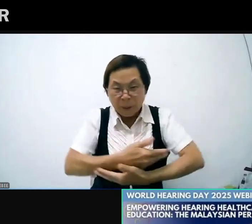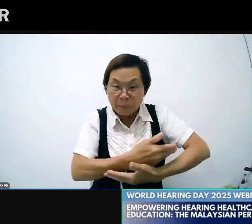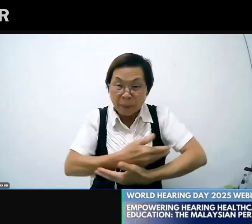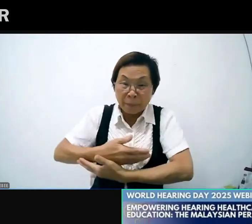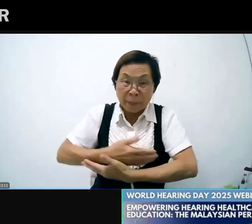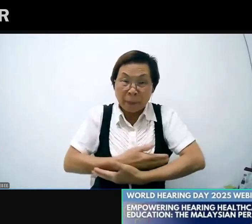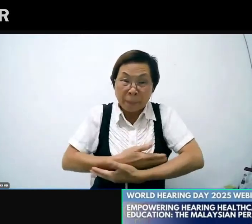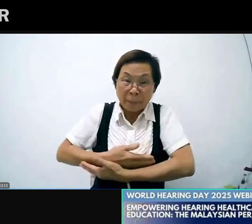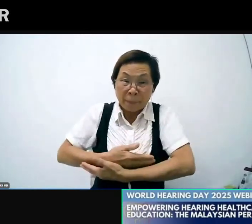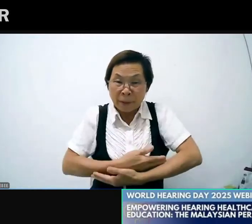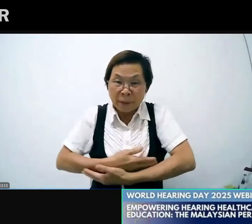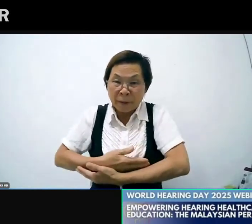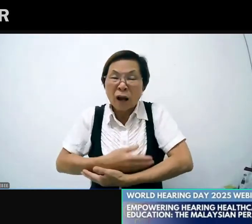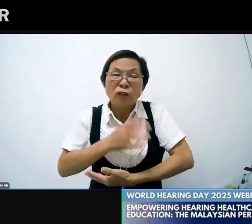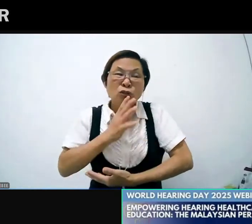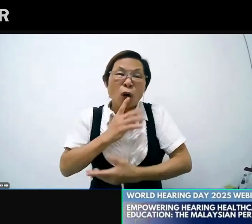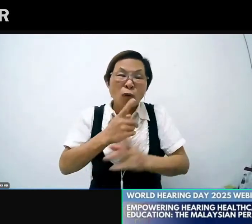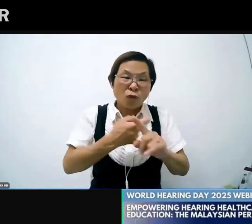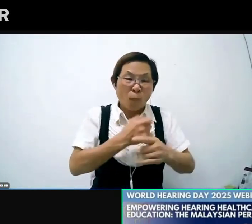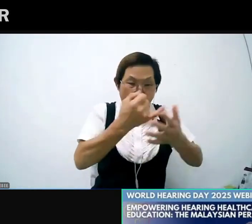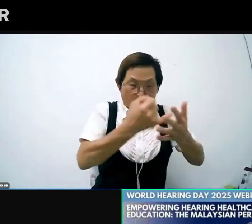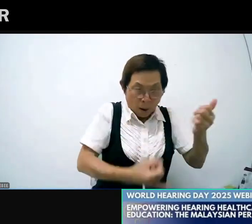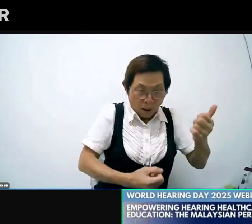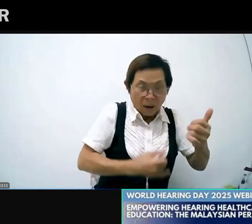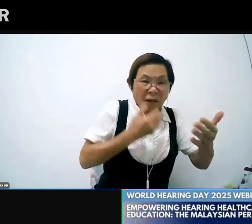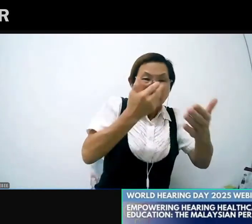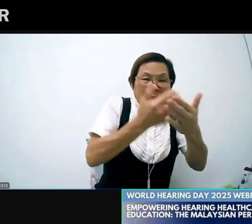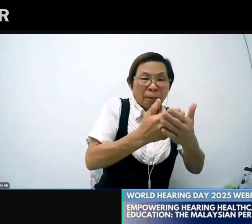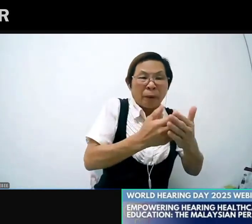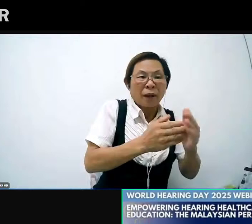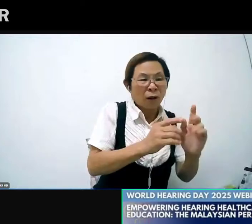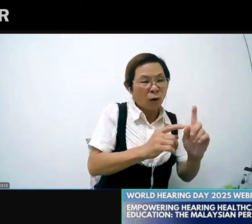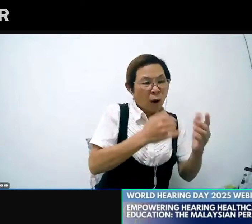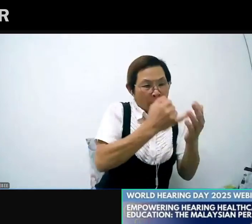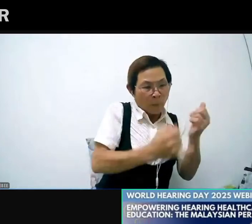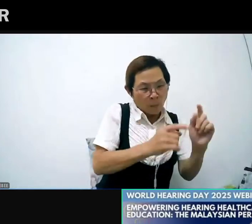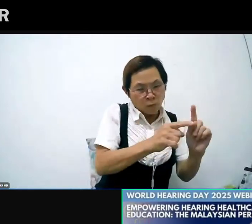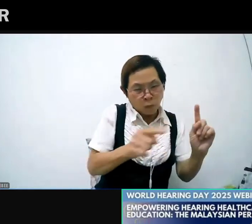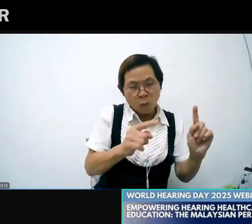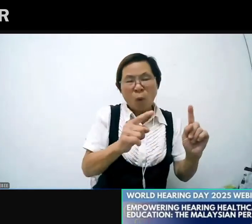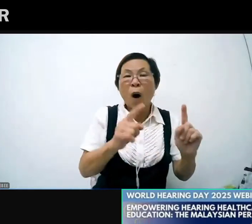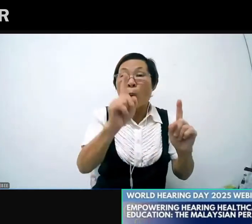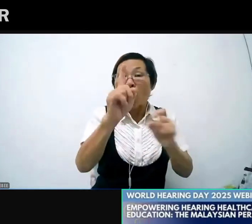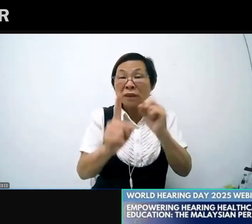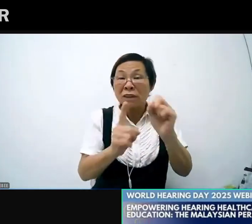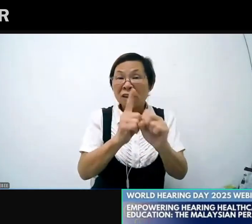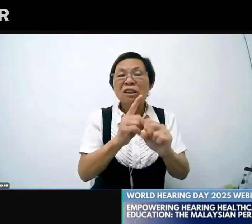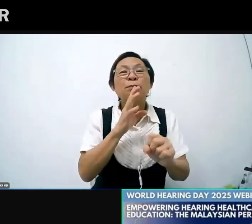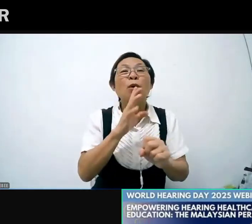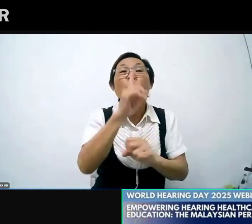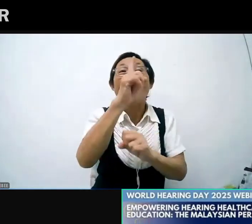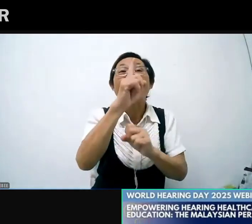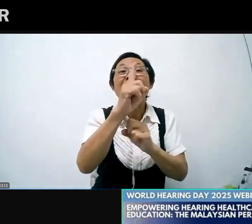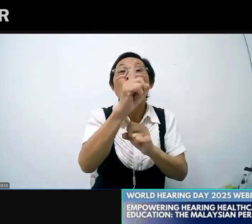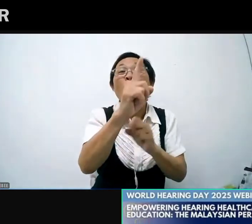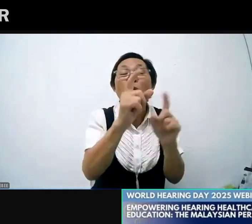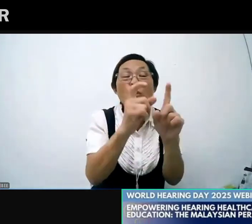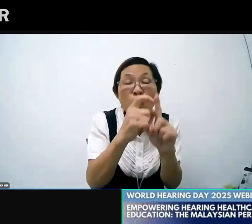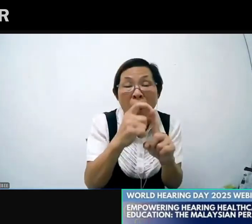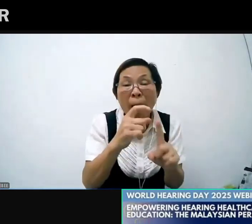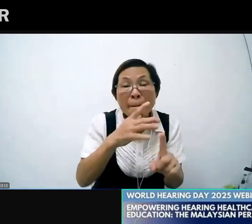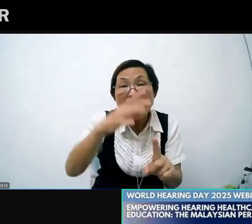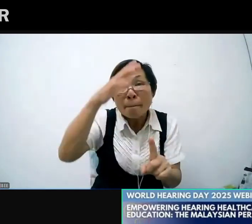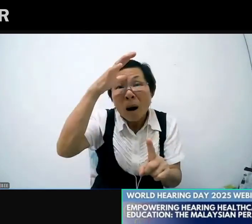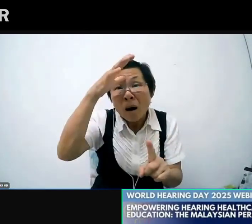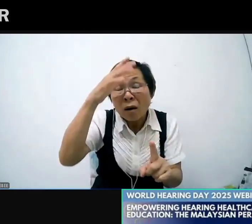they can only talk from birth only up to 1 year old. They can speak one word. So for parents, maybe they don't see immediate